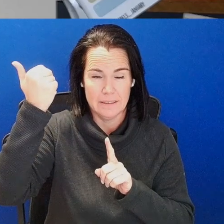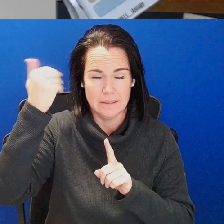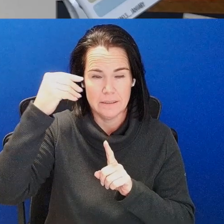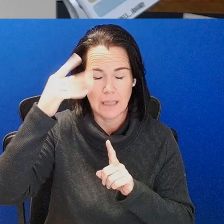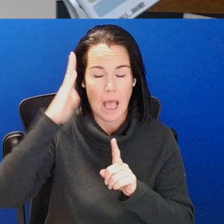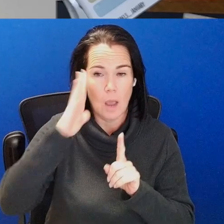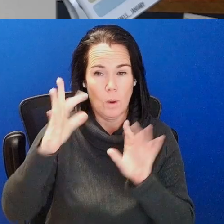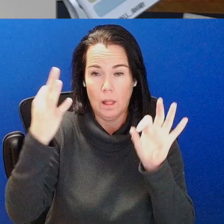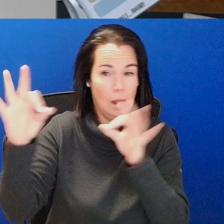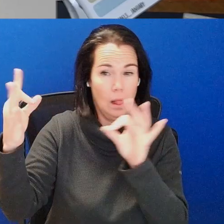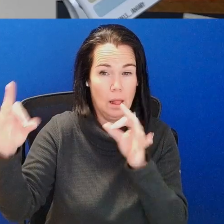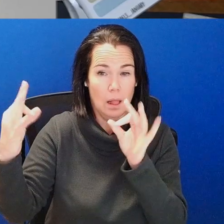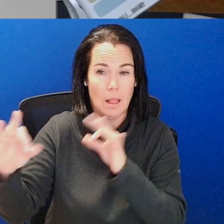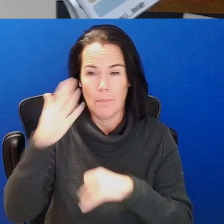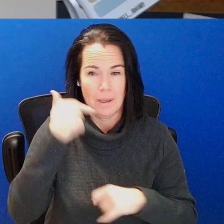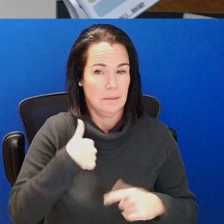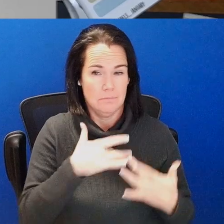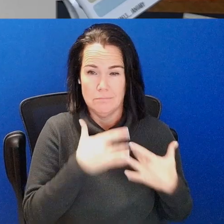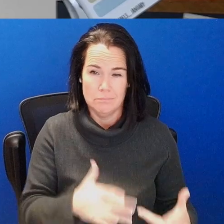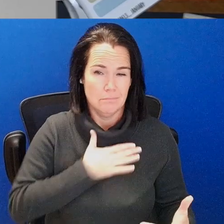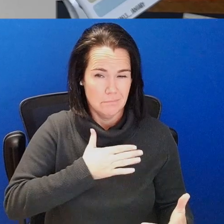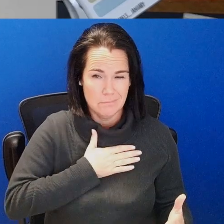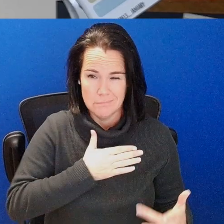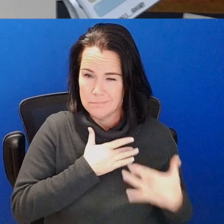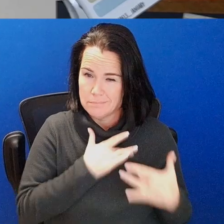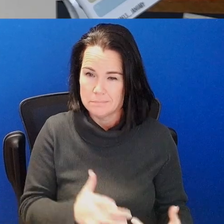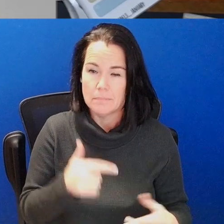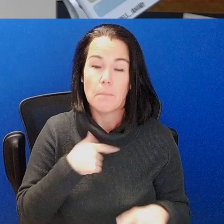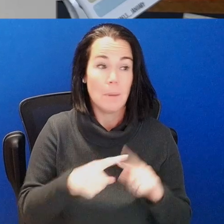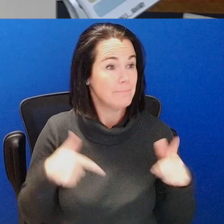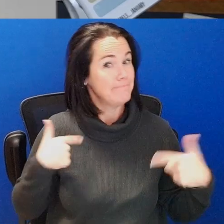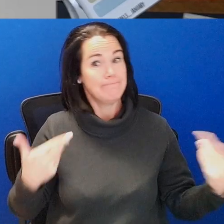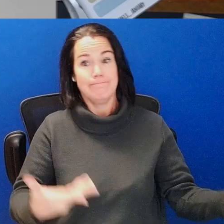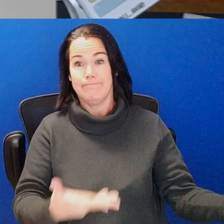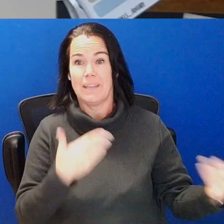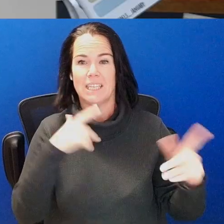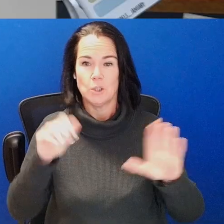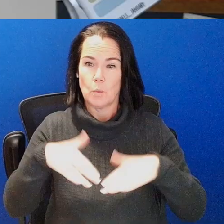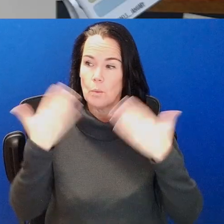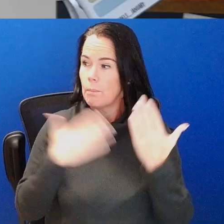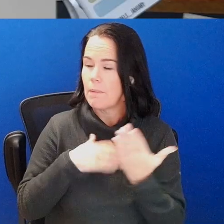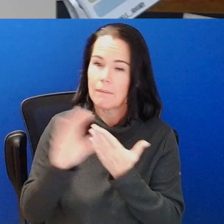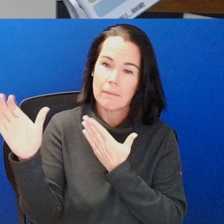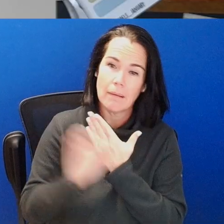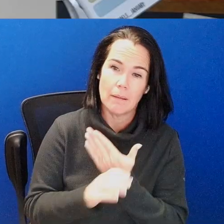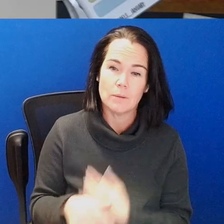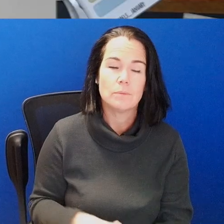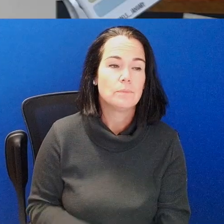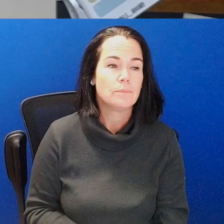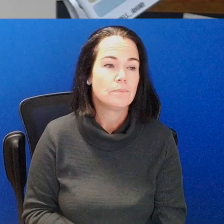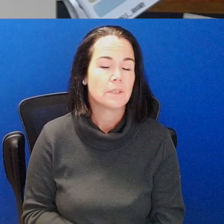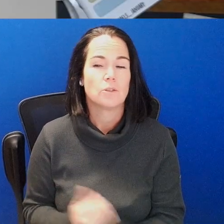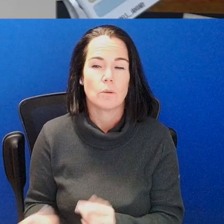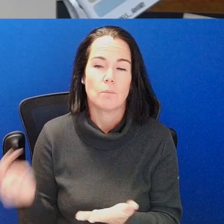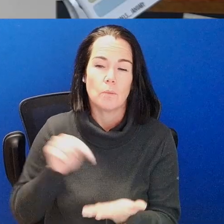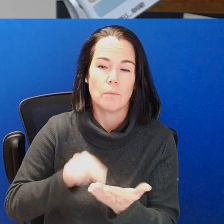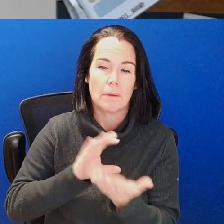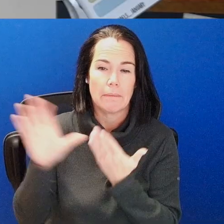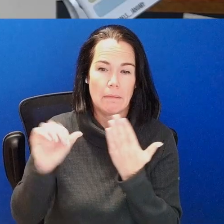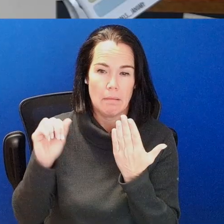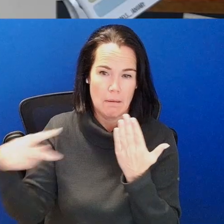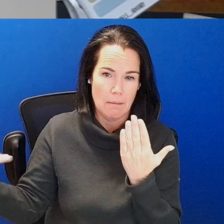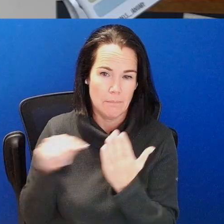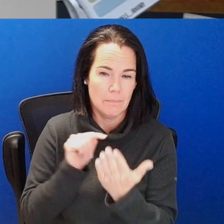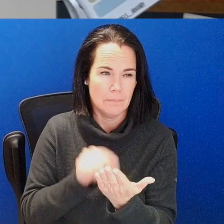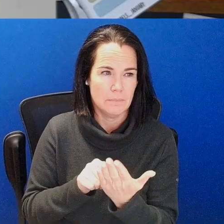it means that I'm gonna get distracted, because that's the way I roll. But here we are. I need to open up my calendar app. All right, so I'm looking at my